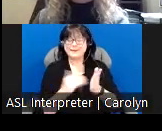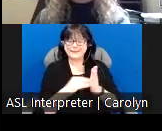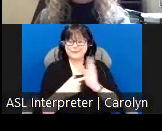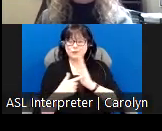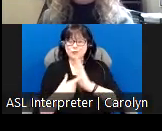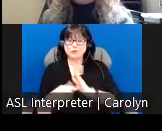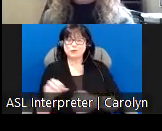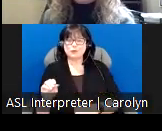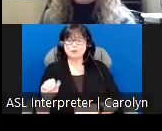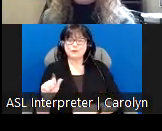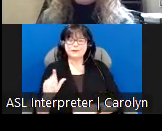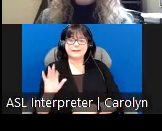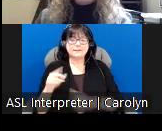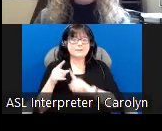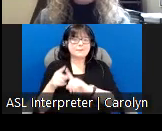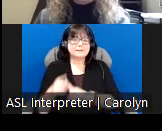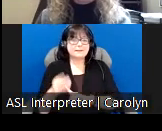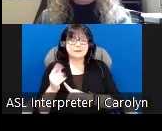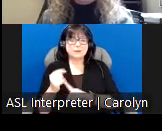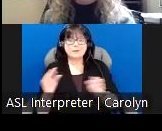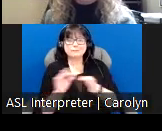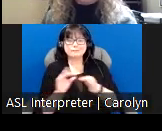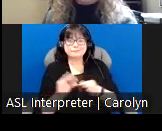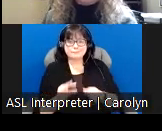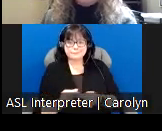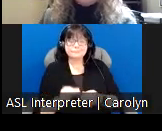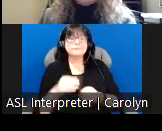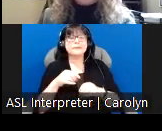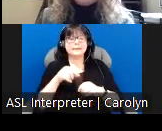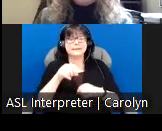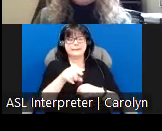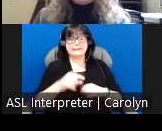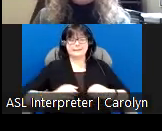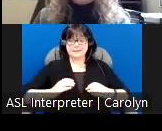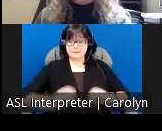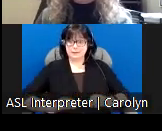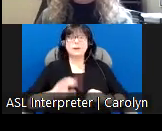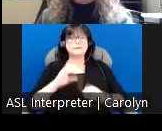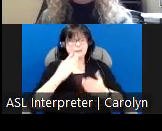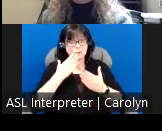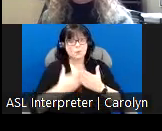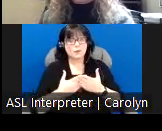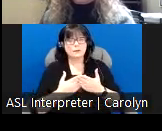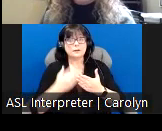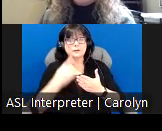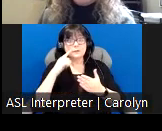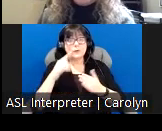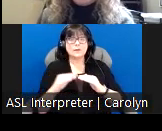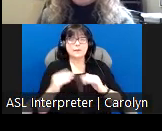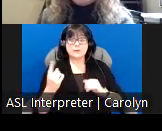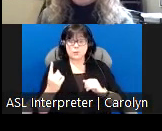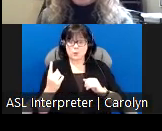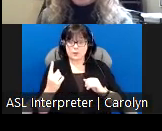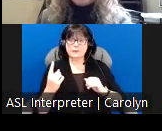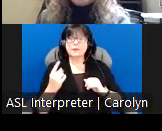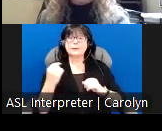OALCF correlations. In this case, the client did fairly well and mastered complexity levels 1